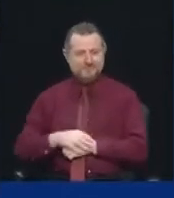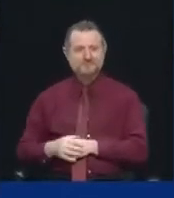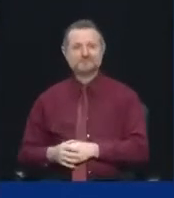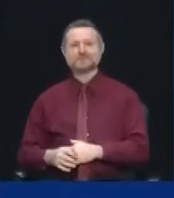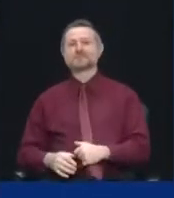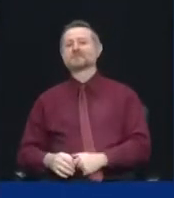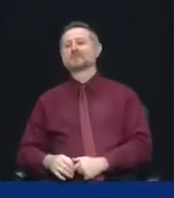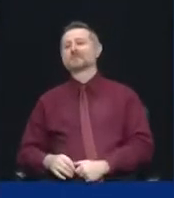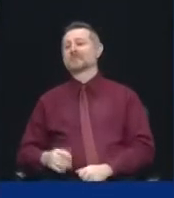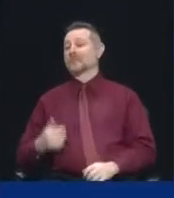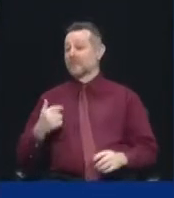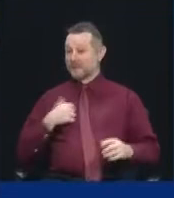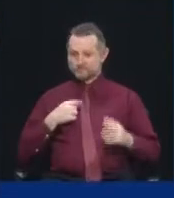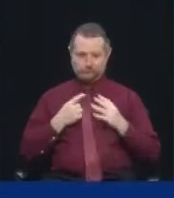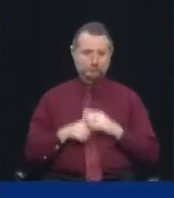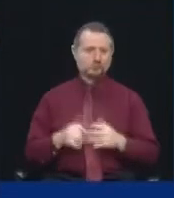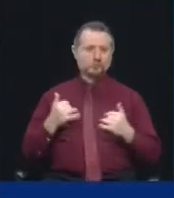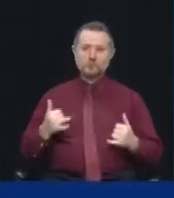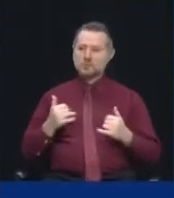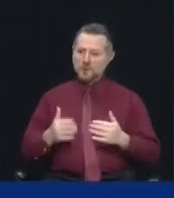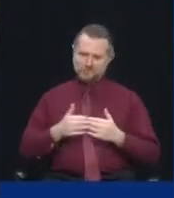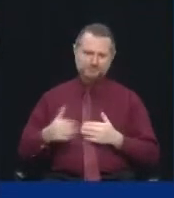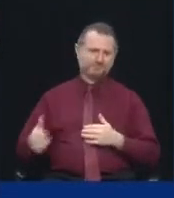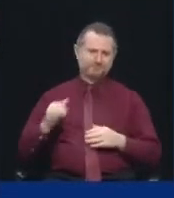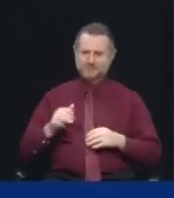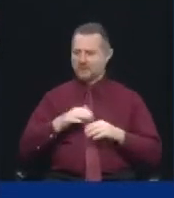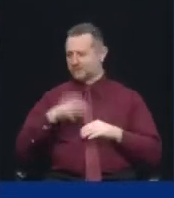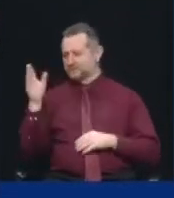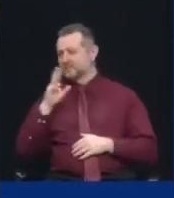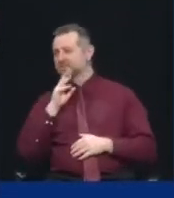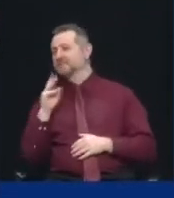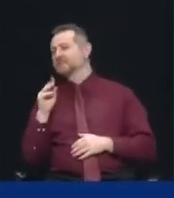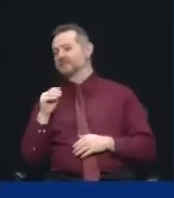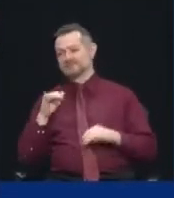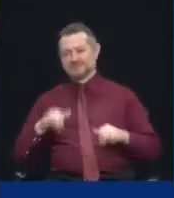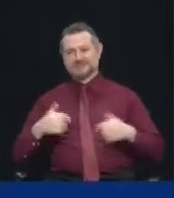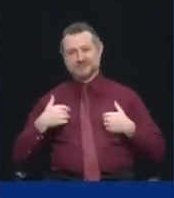people over 60 years old, I'm one of them,